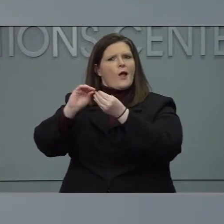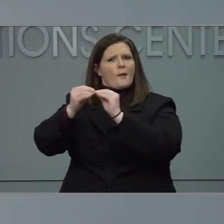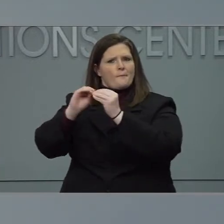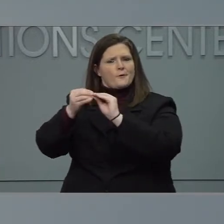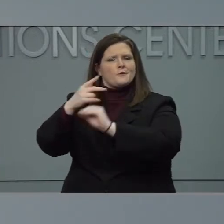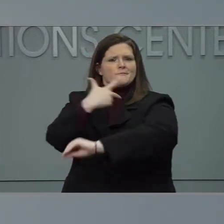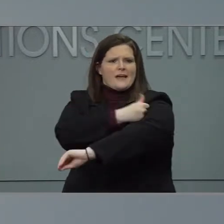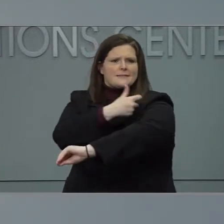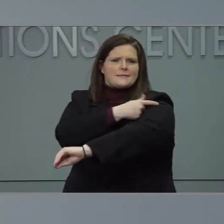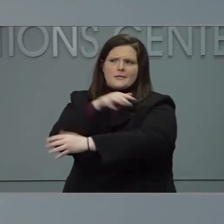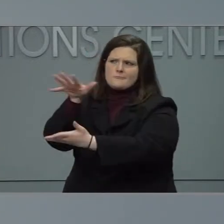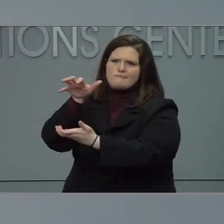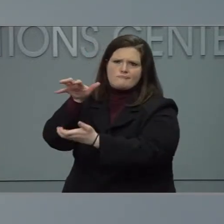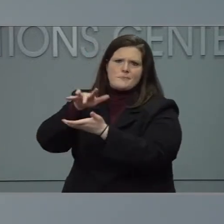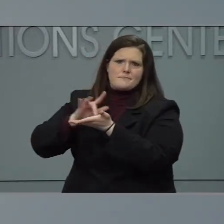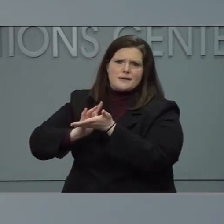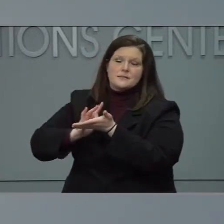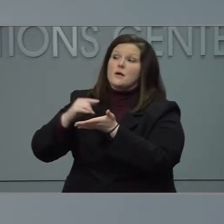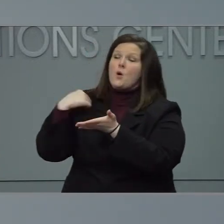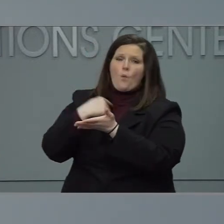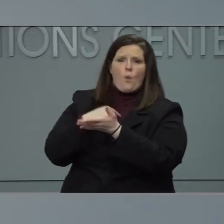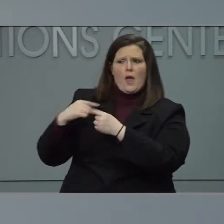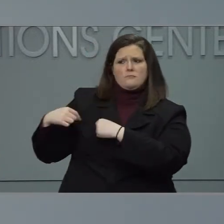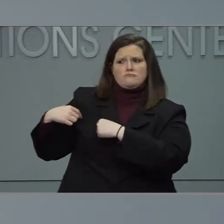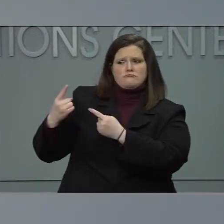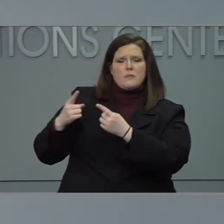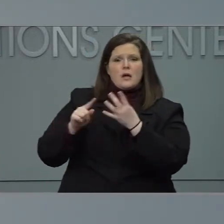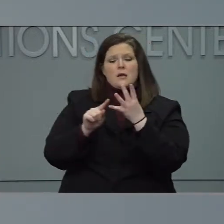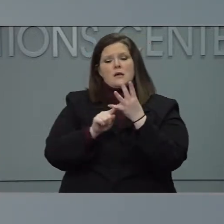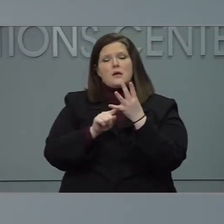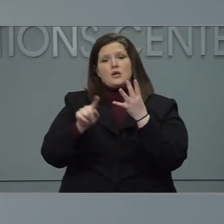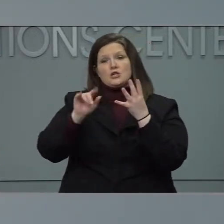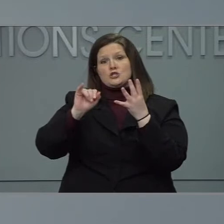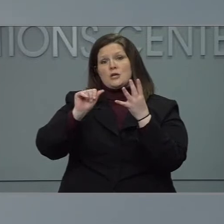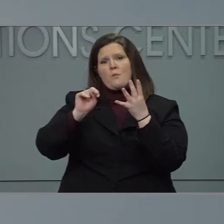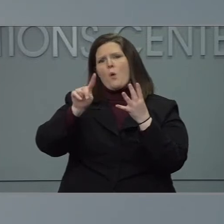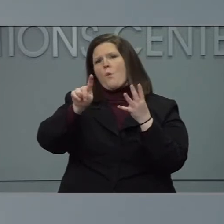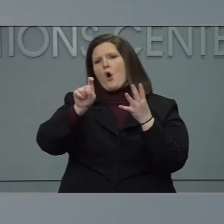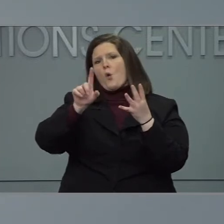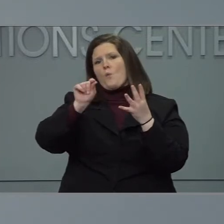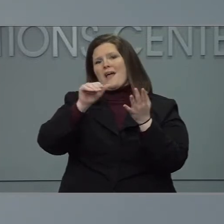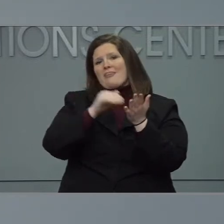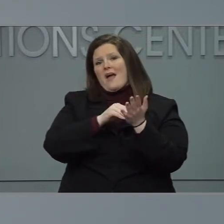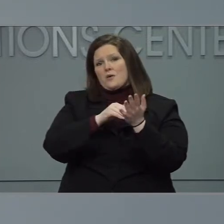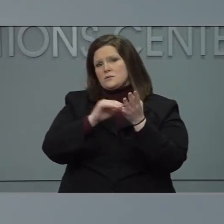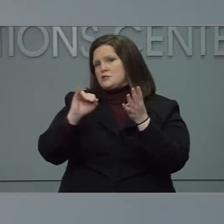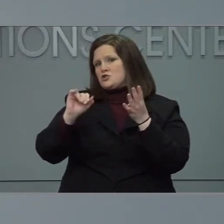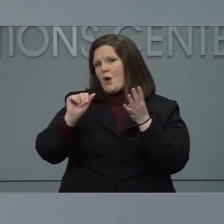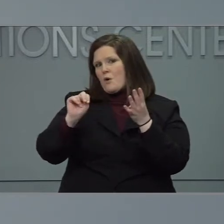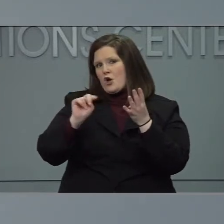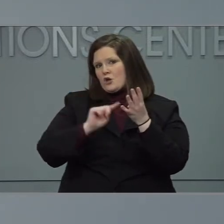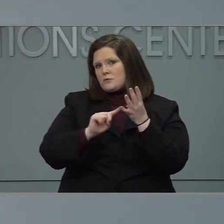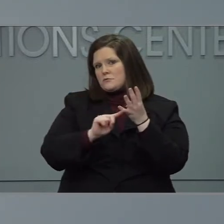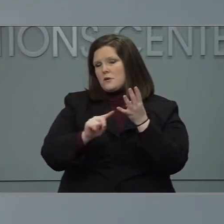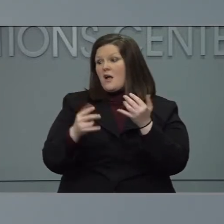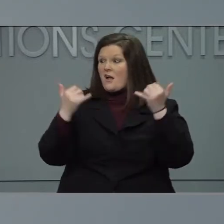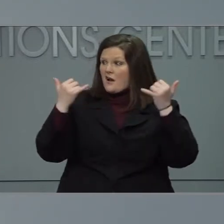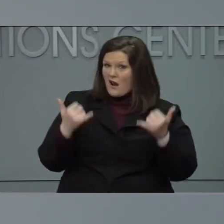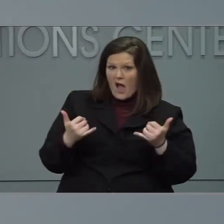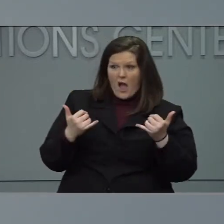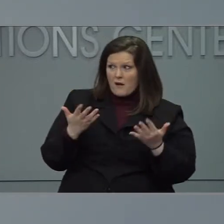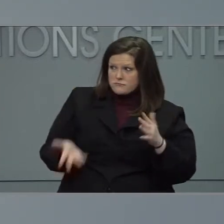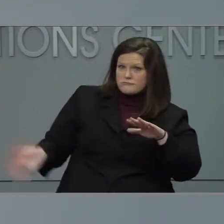were getting about 120,000 doses at the end of January, and going into this week, we're doing about twice that, so